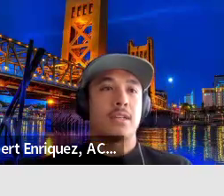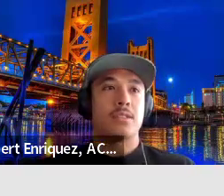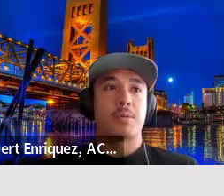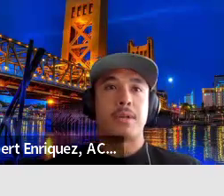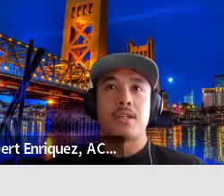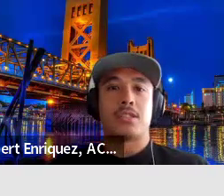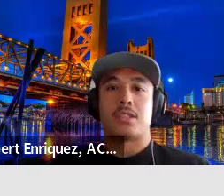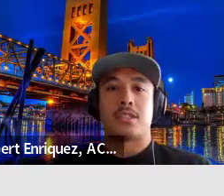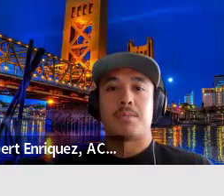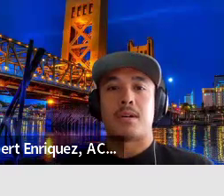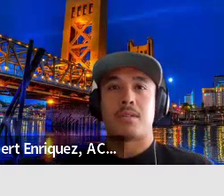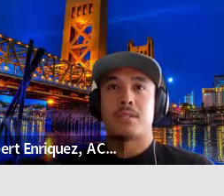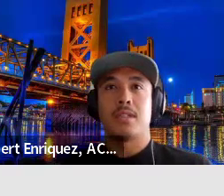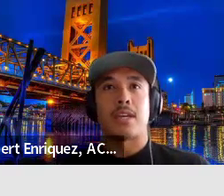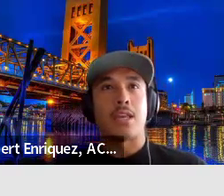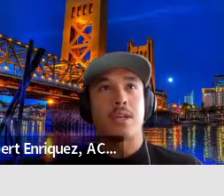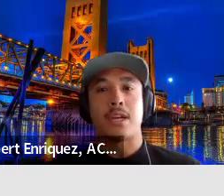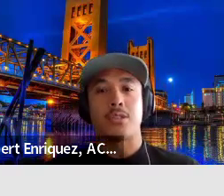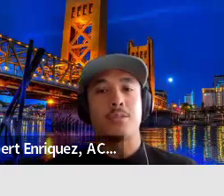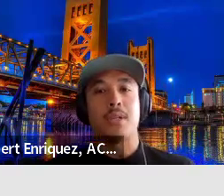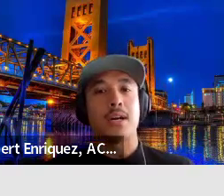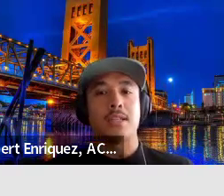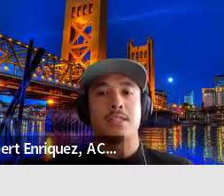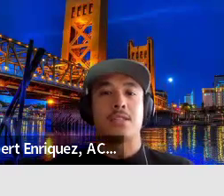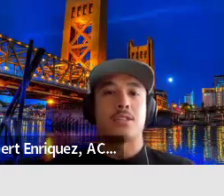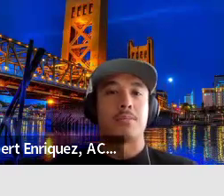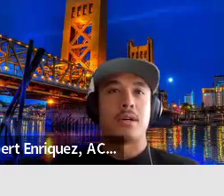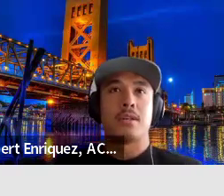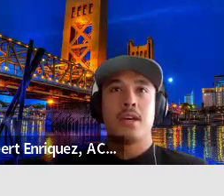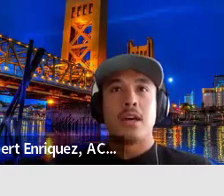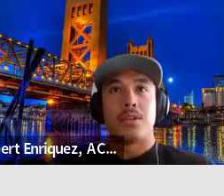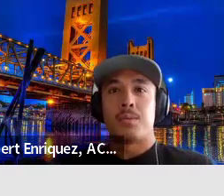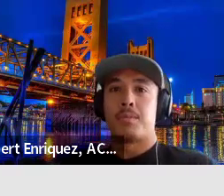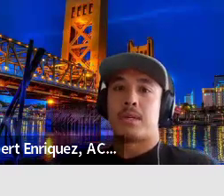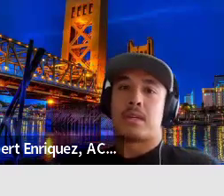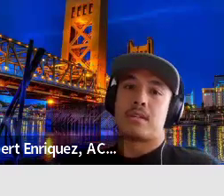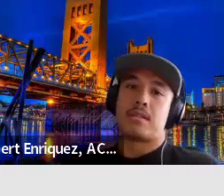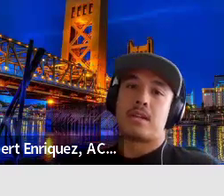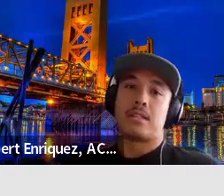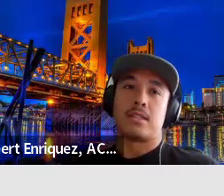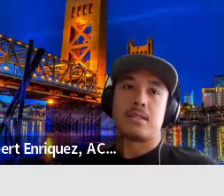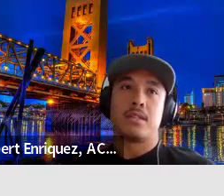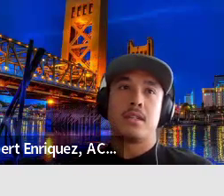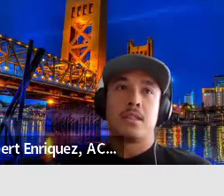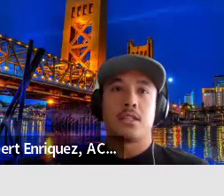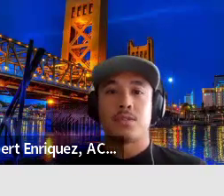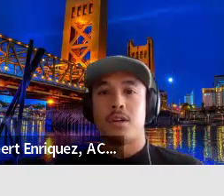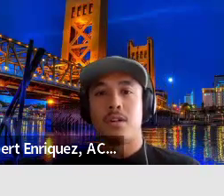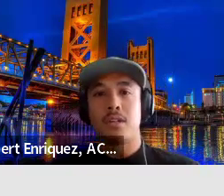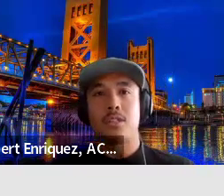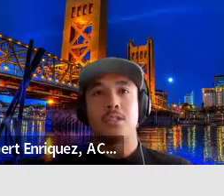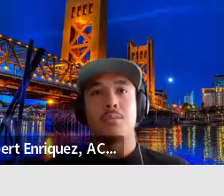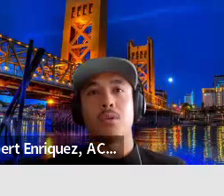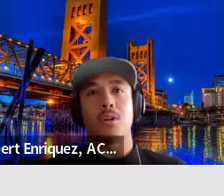disasters, right? So preparedness just isn't about gathering extra supplies. It's also about health and well-being, right? So